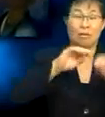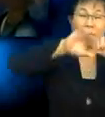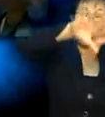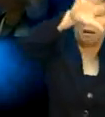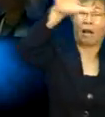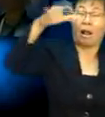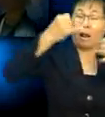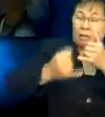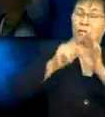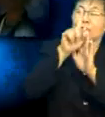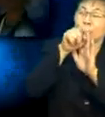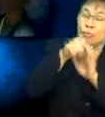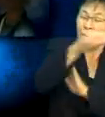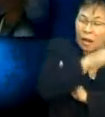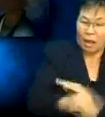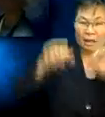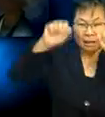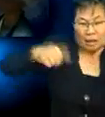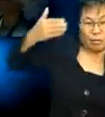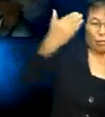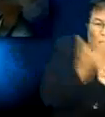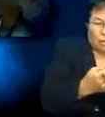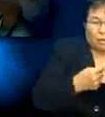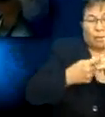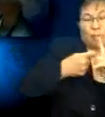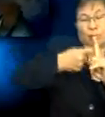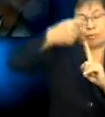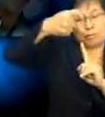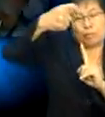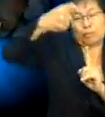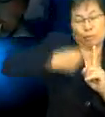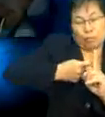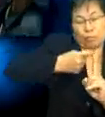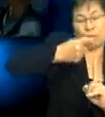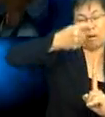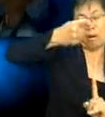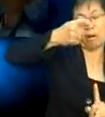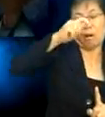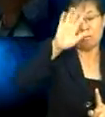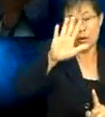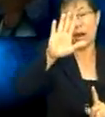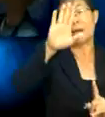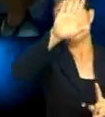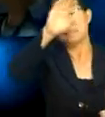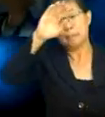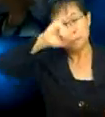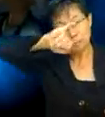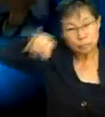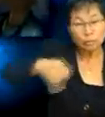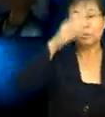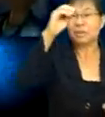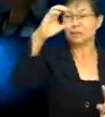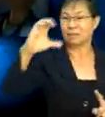last for a few minutes and can reach temperatures of up to 5 million